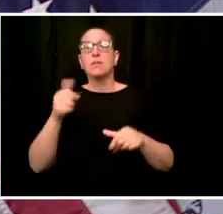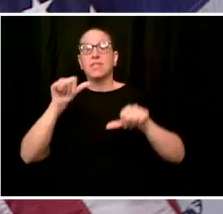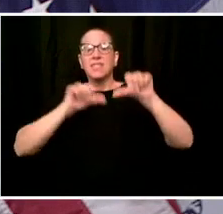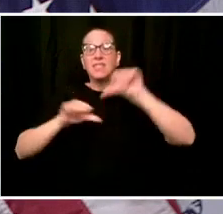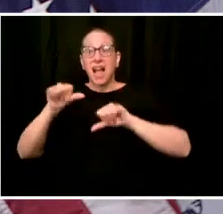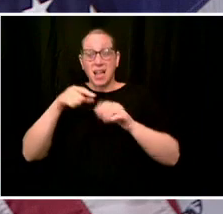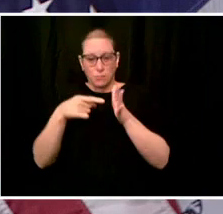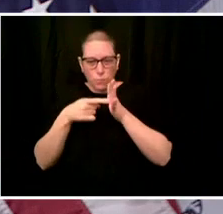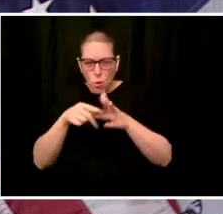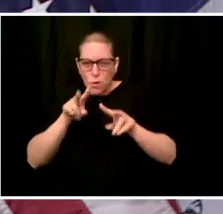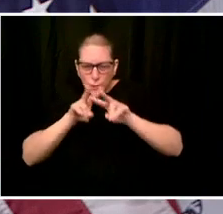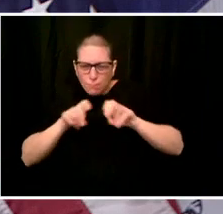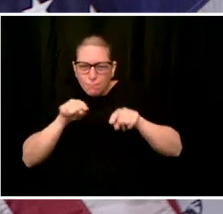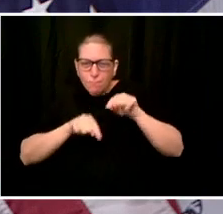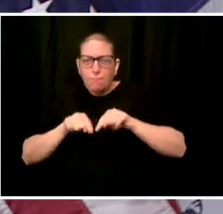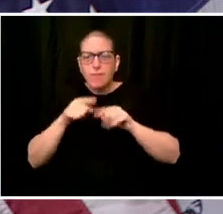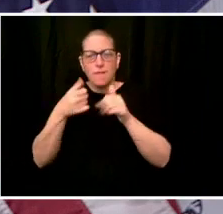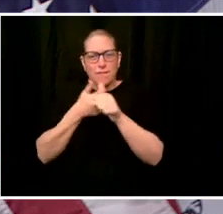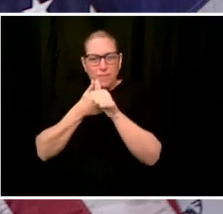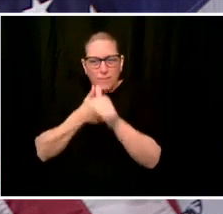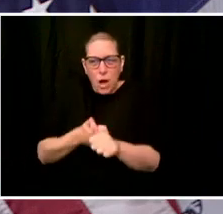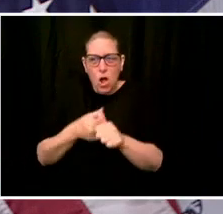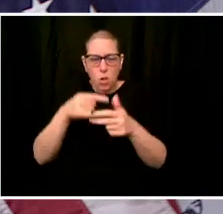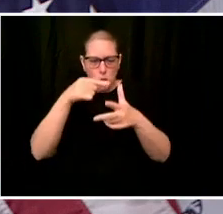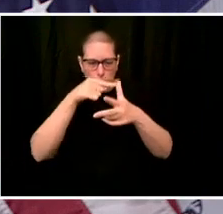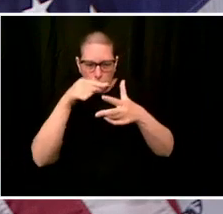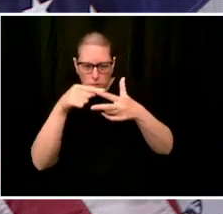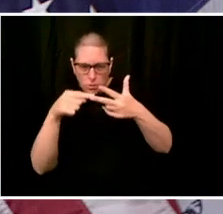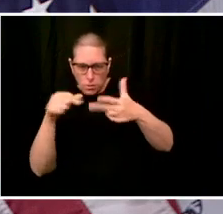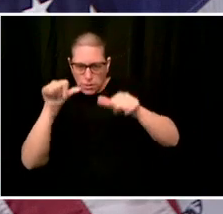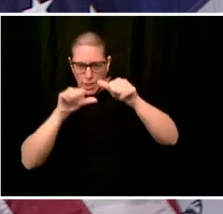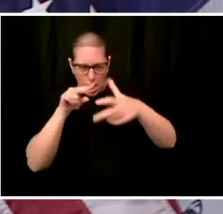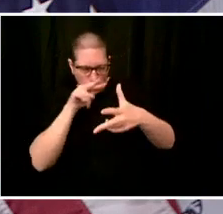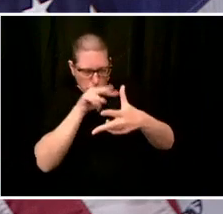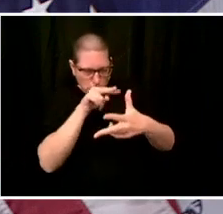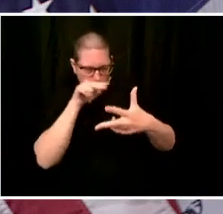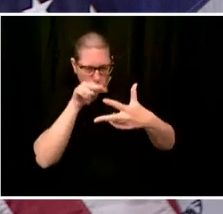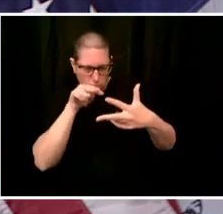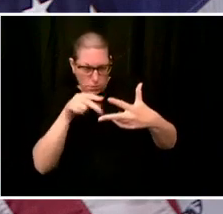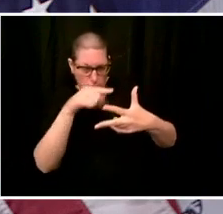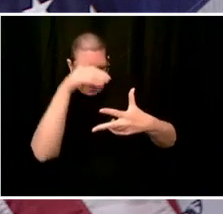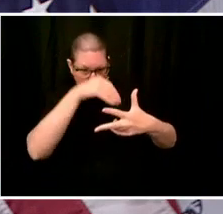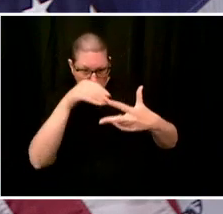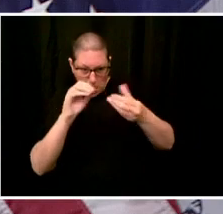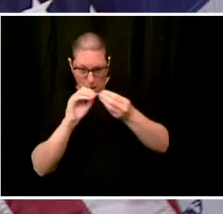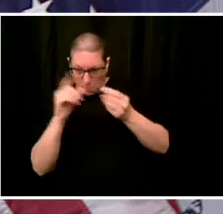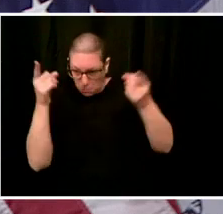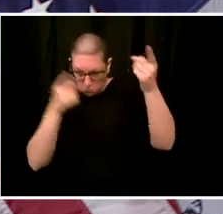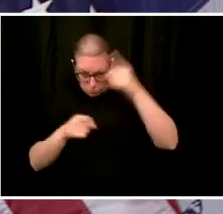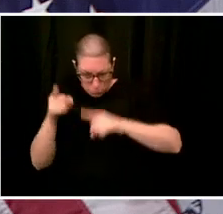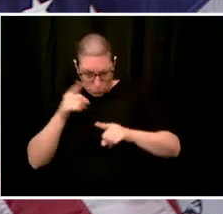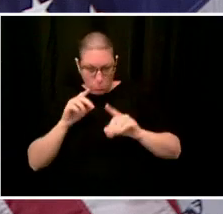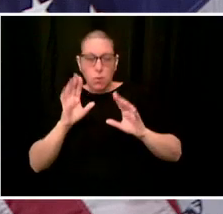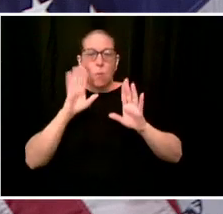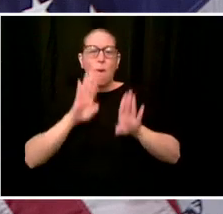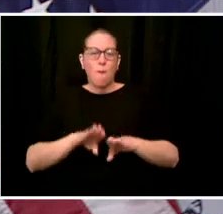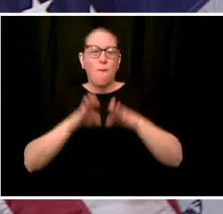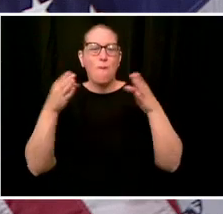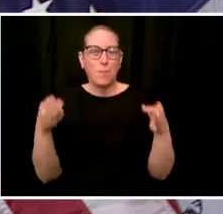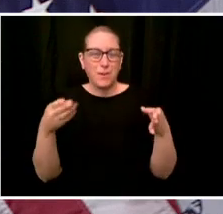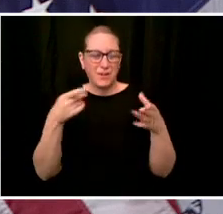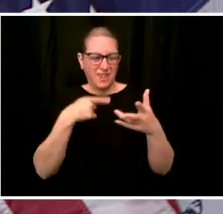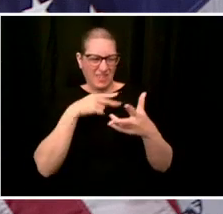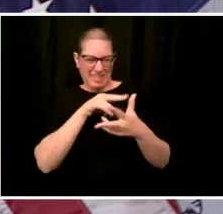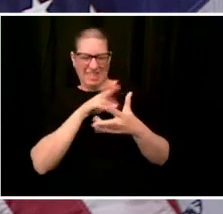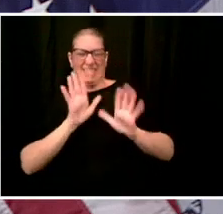see numbers you don't like, you can bring those restrictions back carefully without having to go to a much deeper kind of turnaround. So